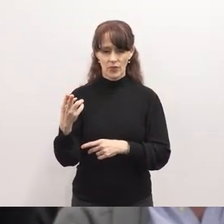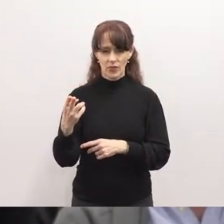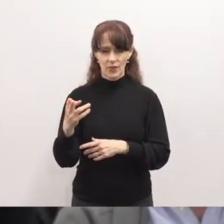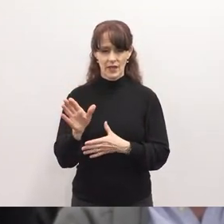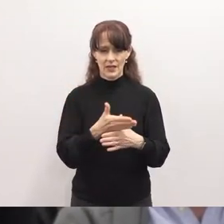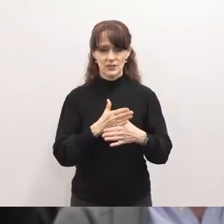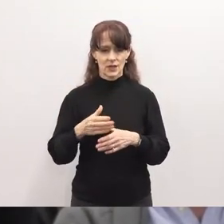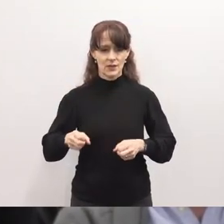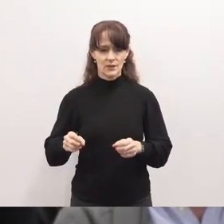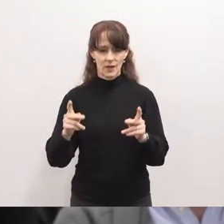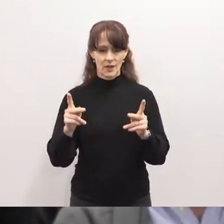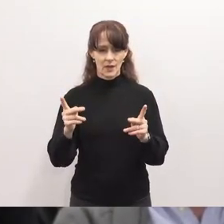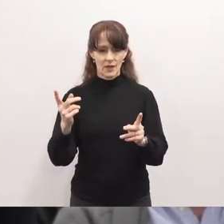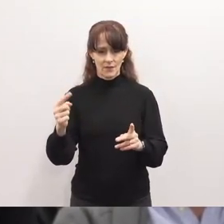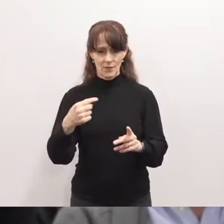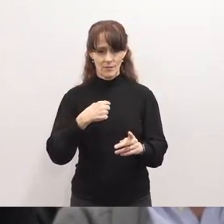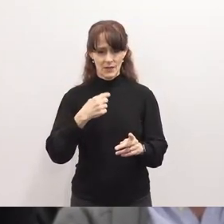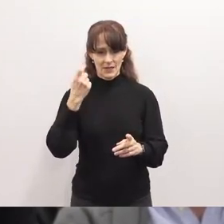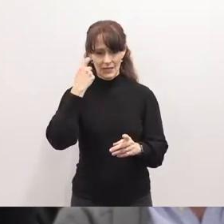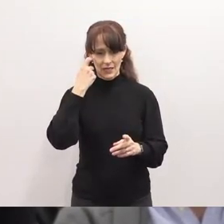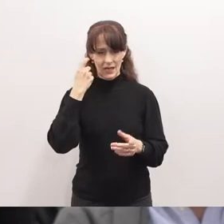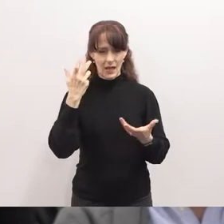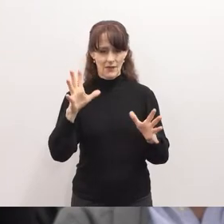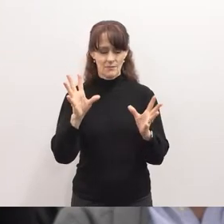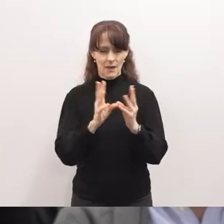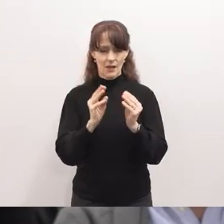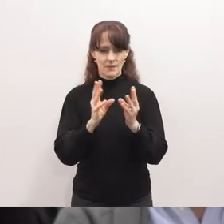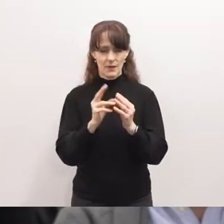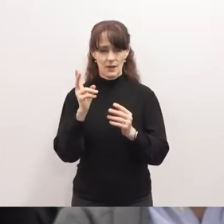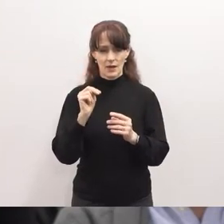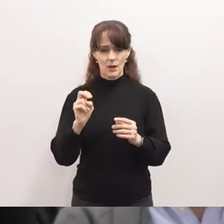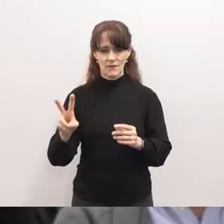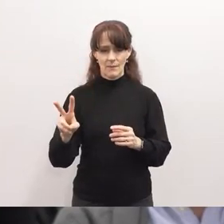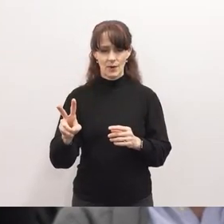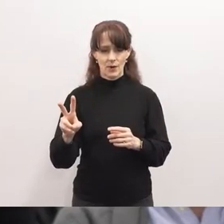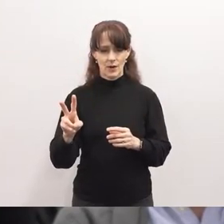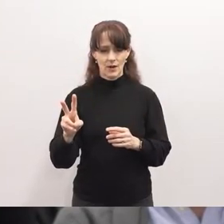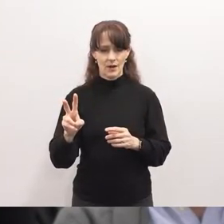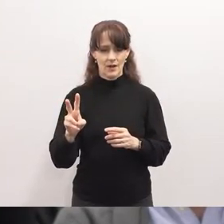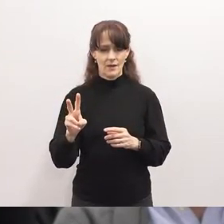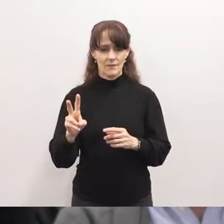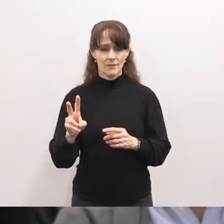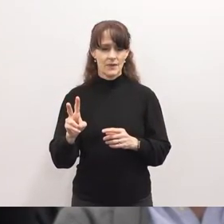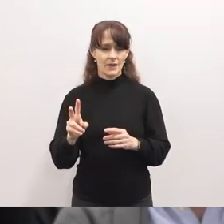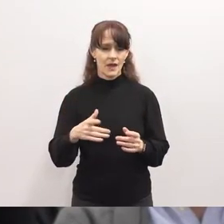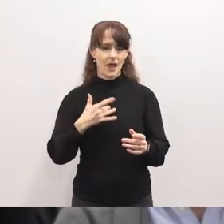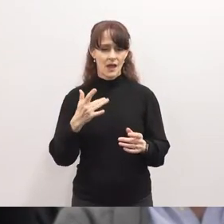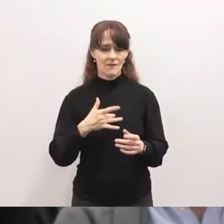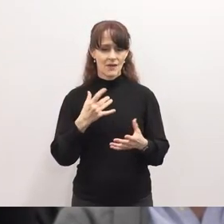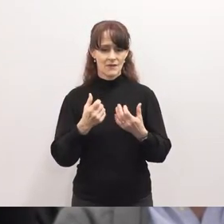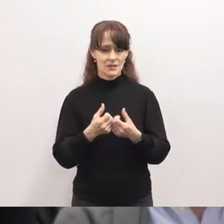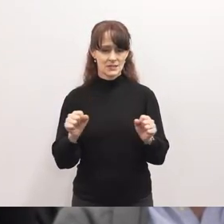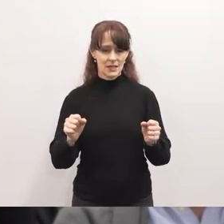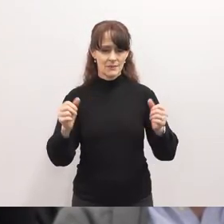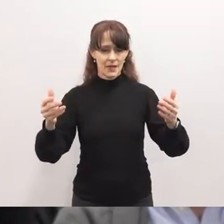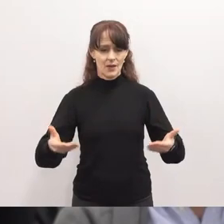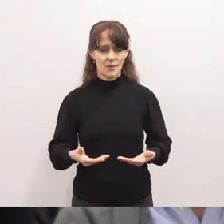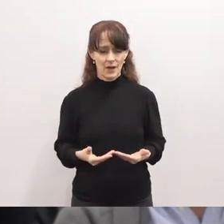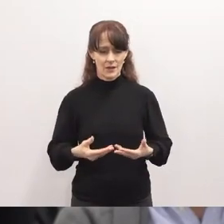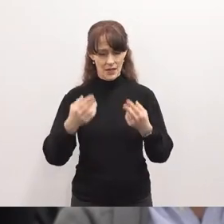shared this opportunity to me shortly after my meeting in November. where I felt very safe, welcome,